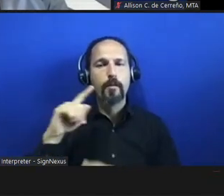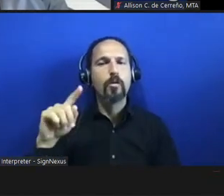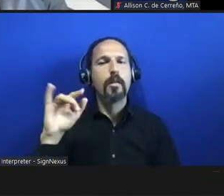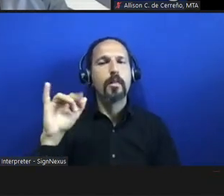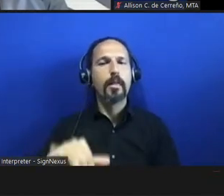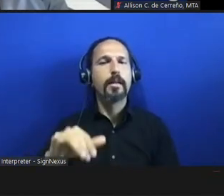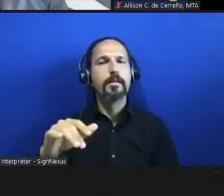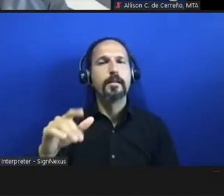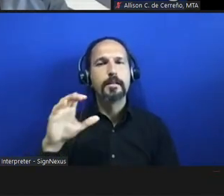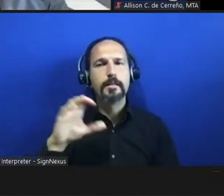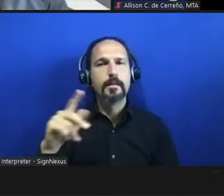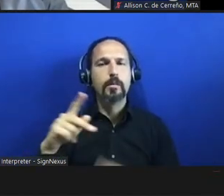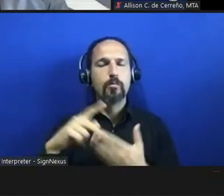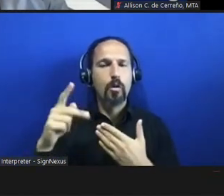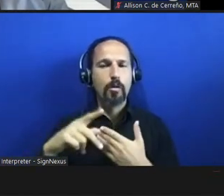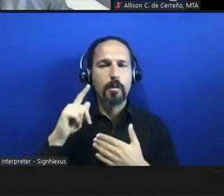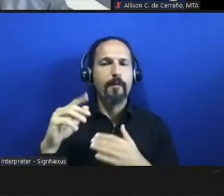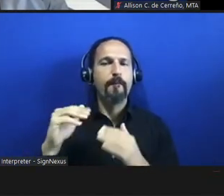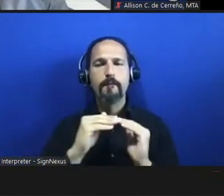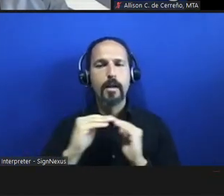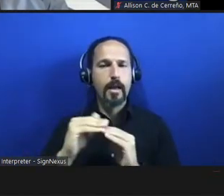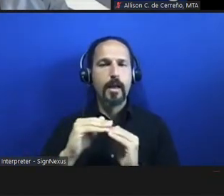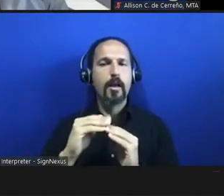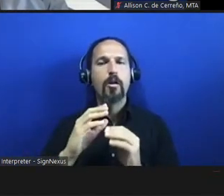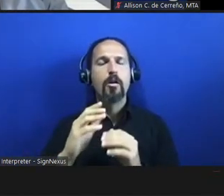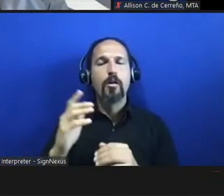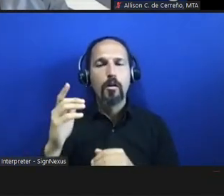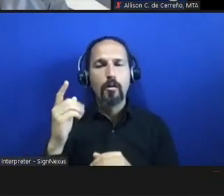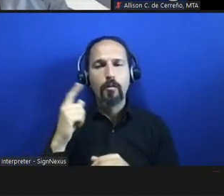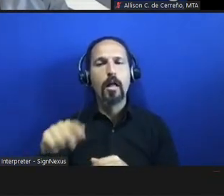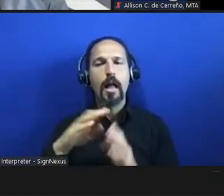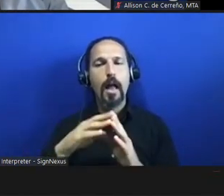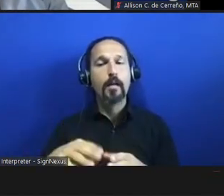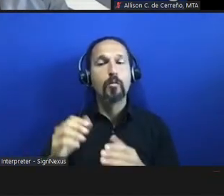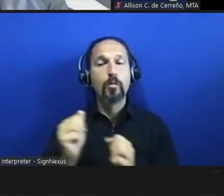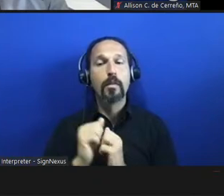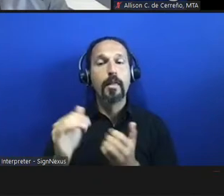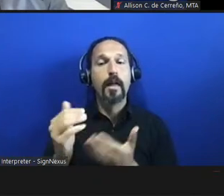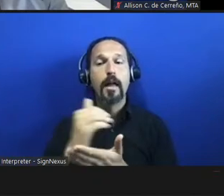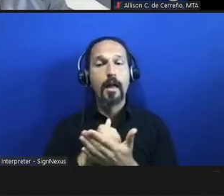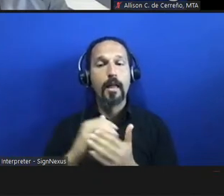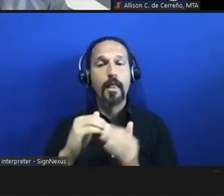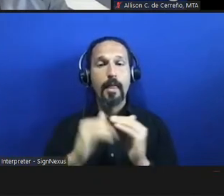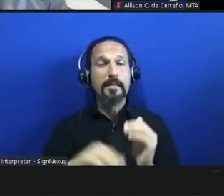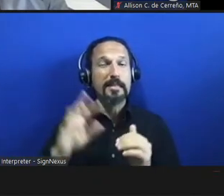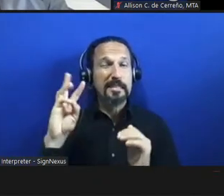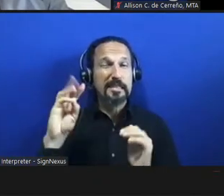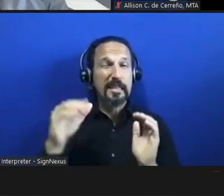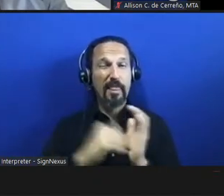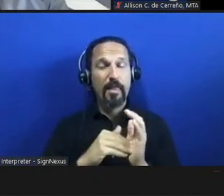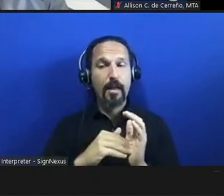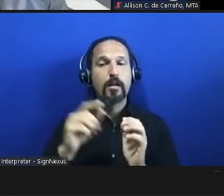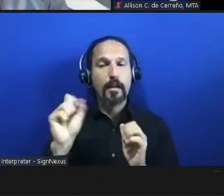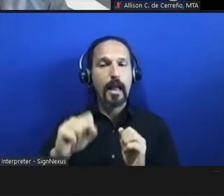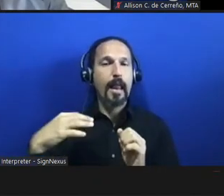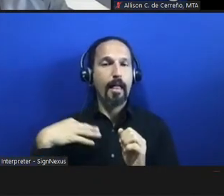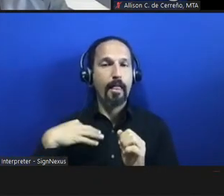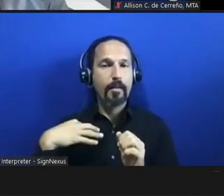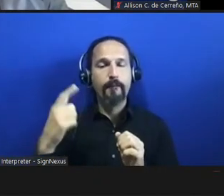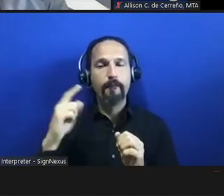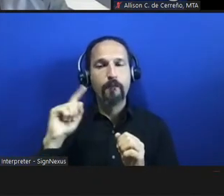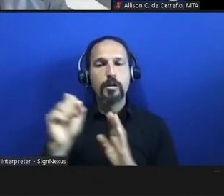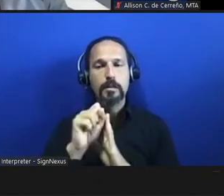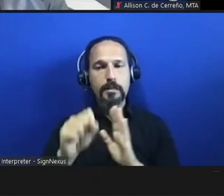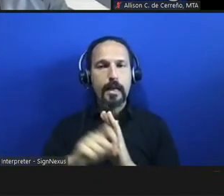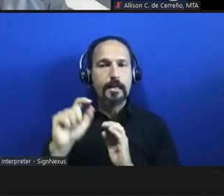to be fair and equitable the legislature has provided that households with an annual income less than 60 000 would be eligible for